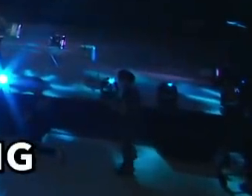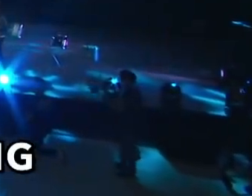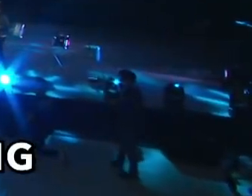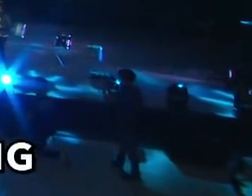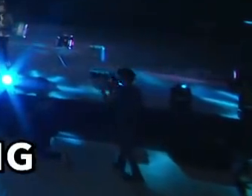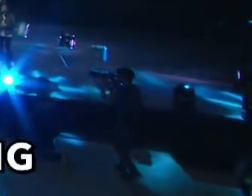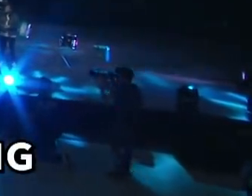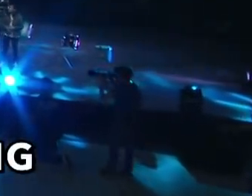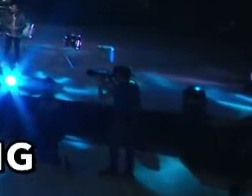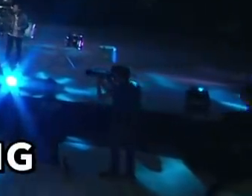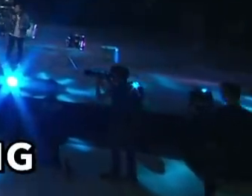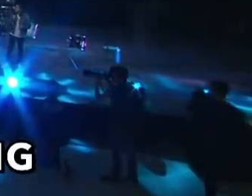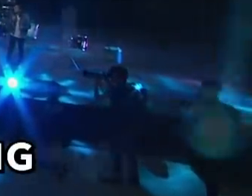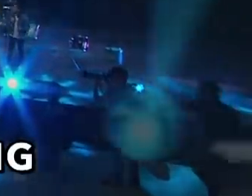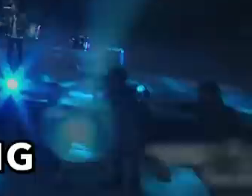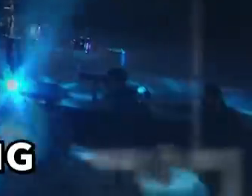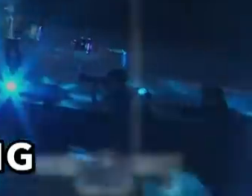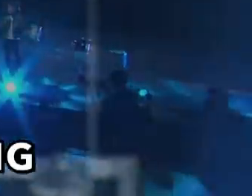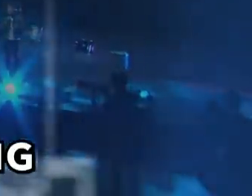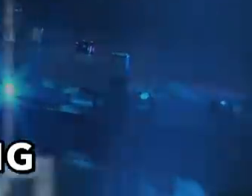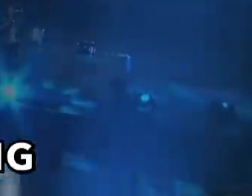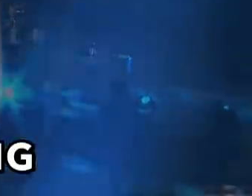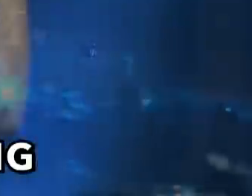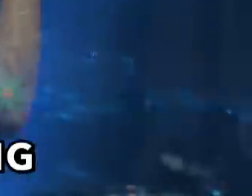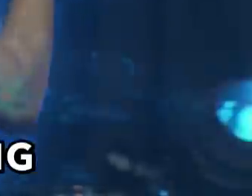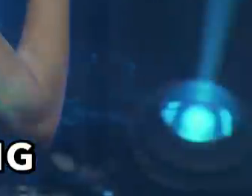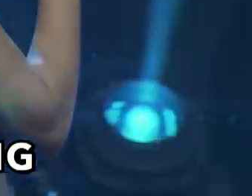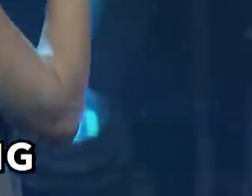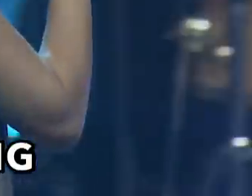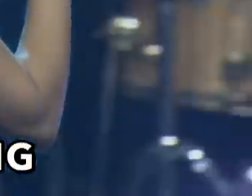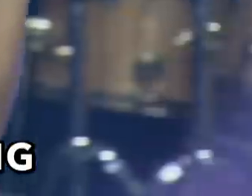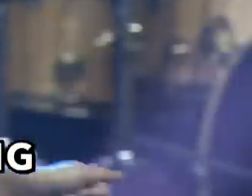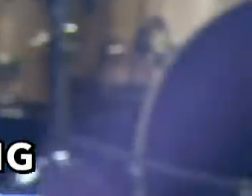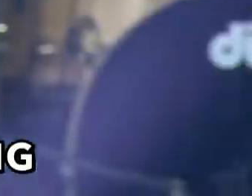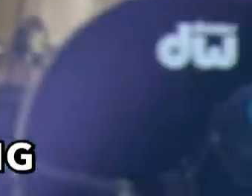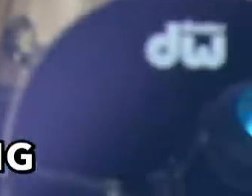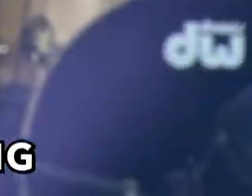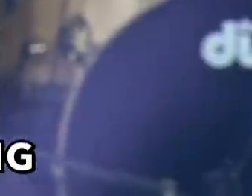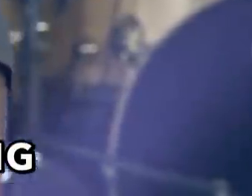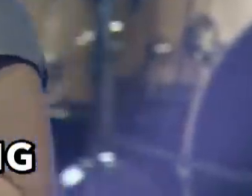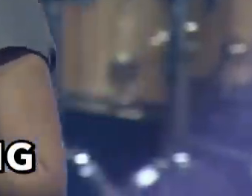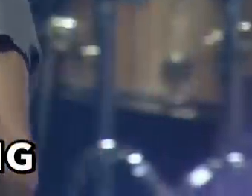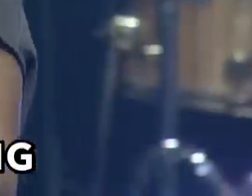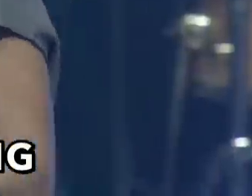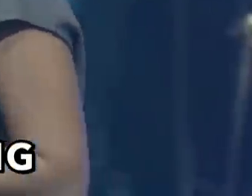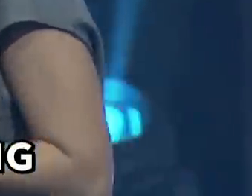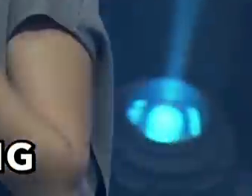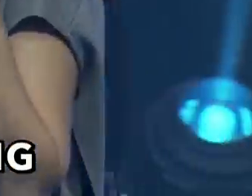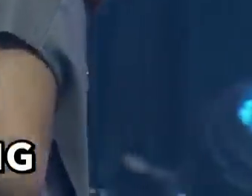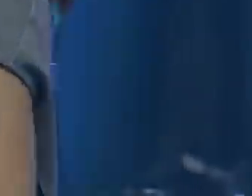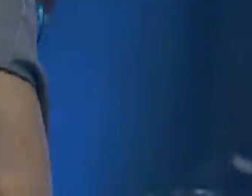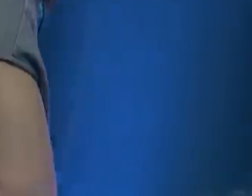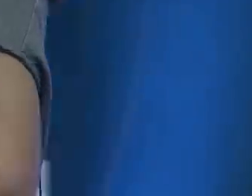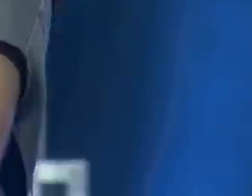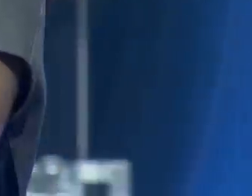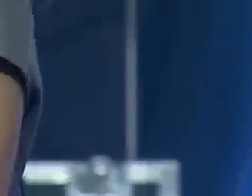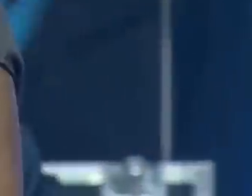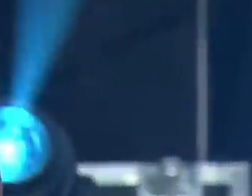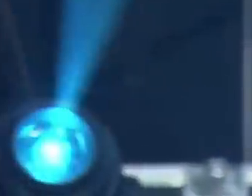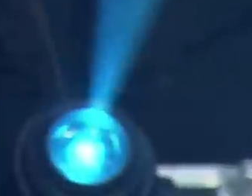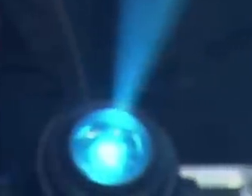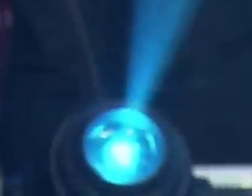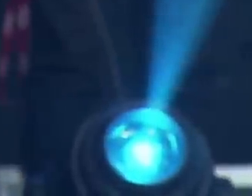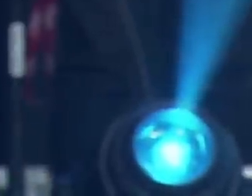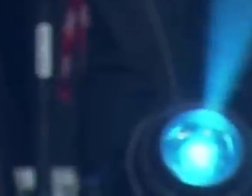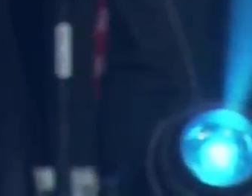The sun comes up. The sun comes up. It's a new day